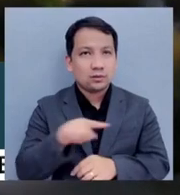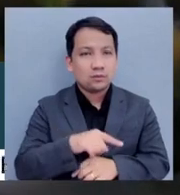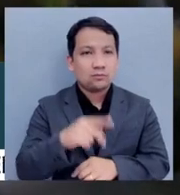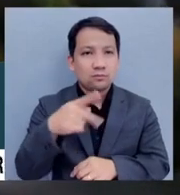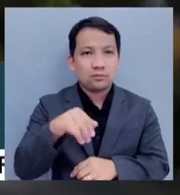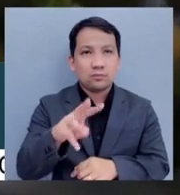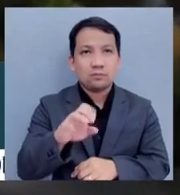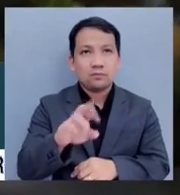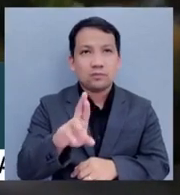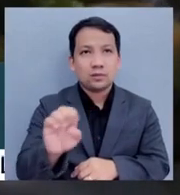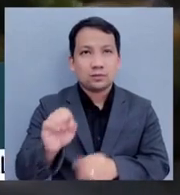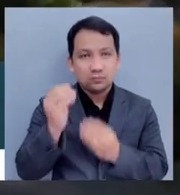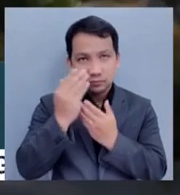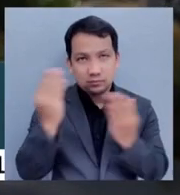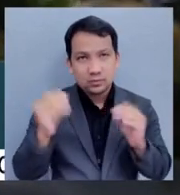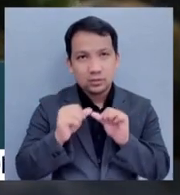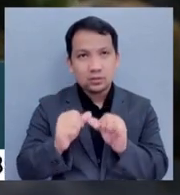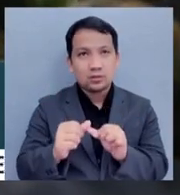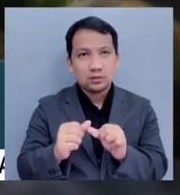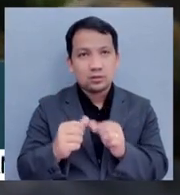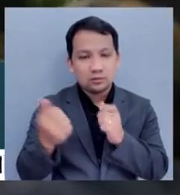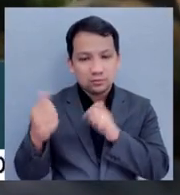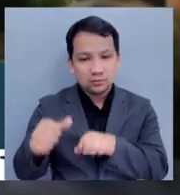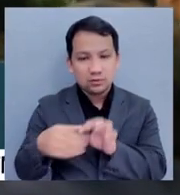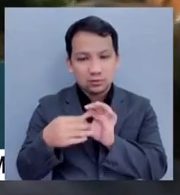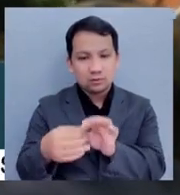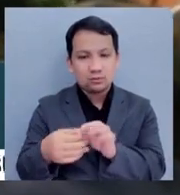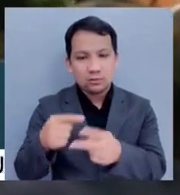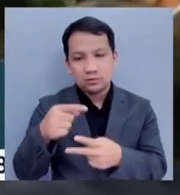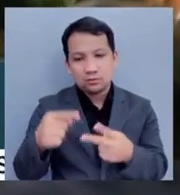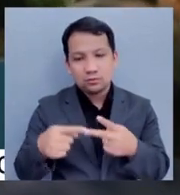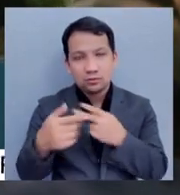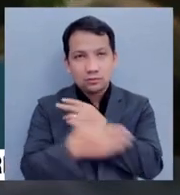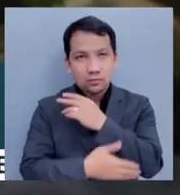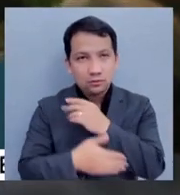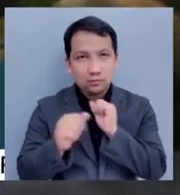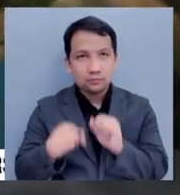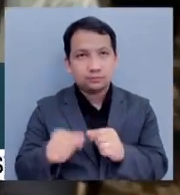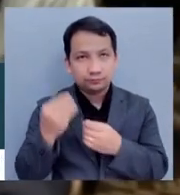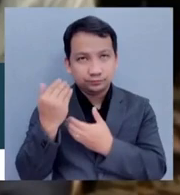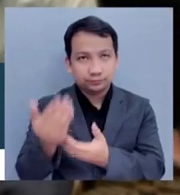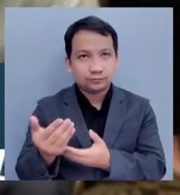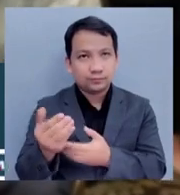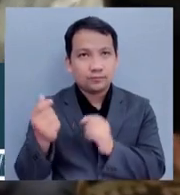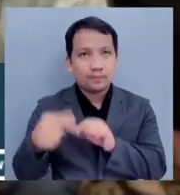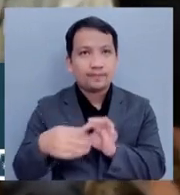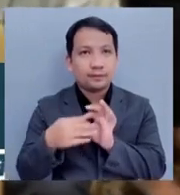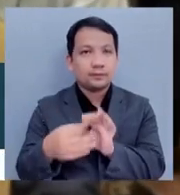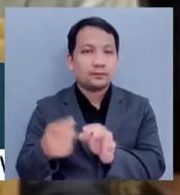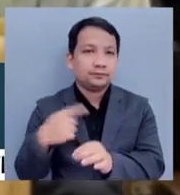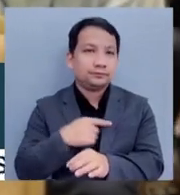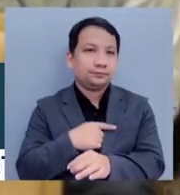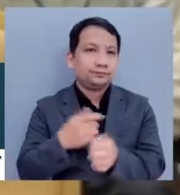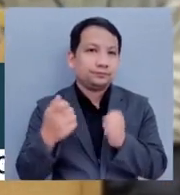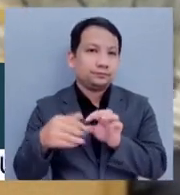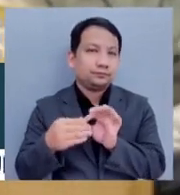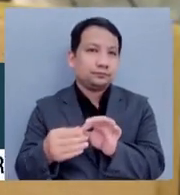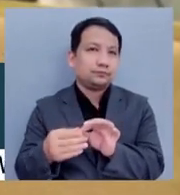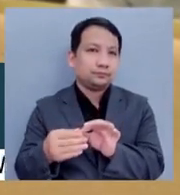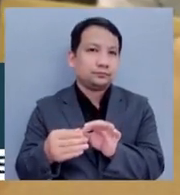he expects more investments between the two countries by becoming reliable suppliers, specifically in